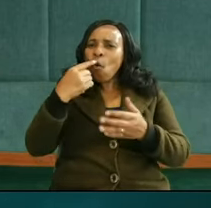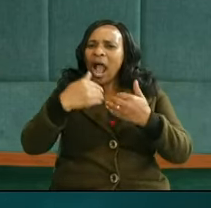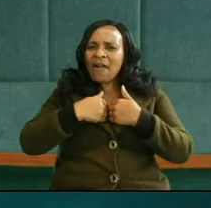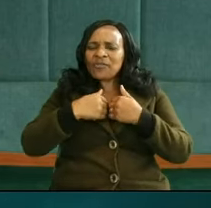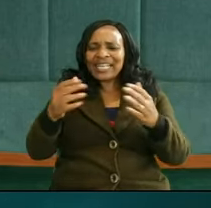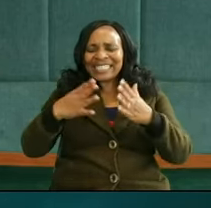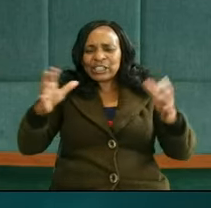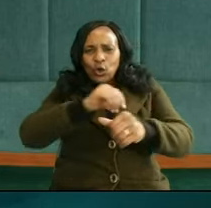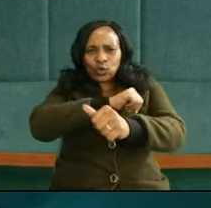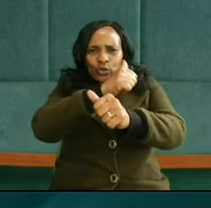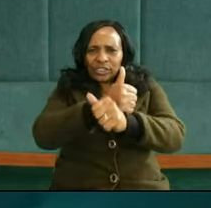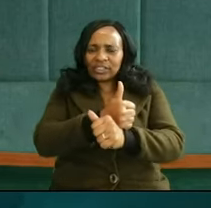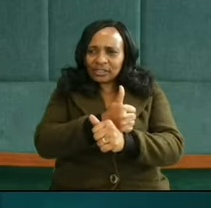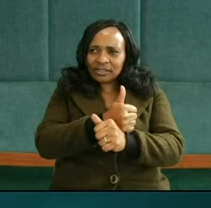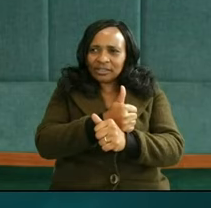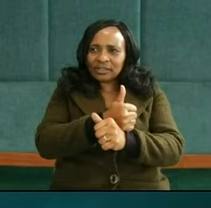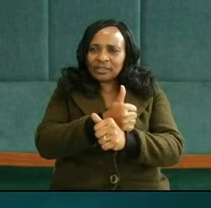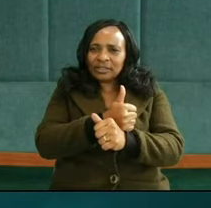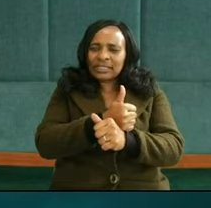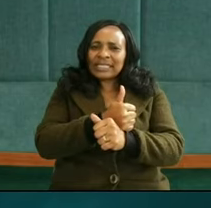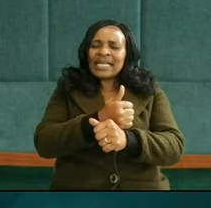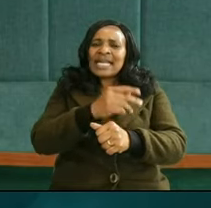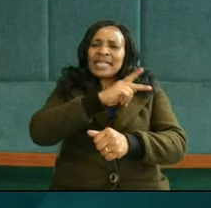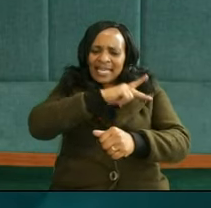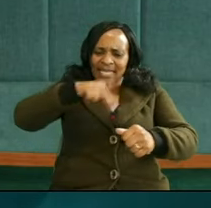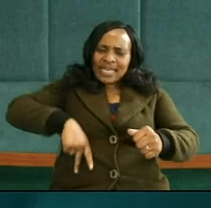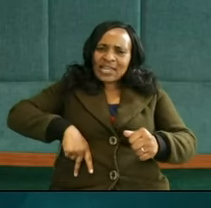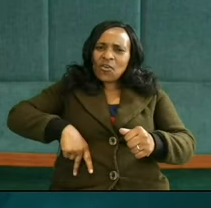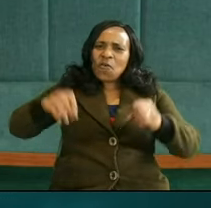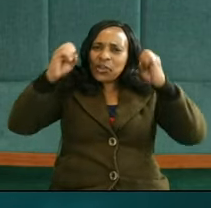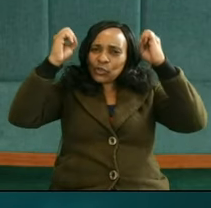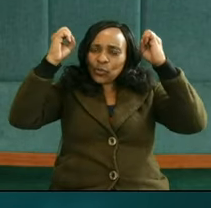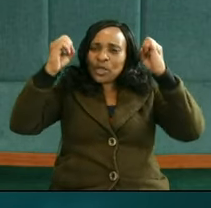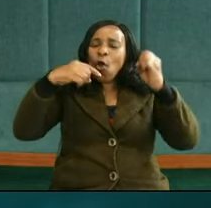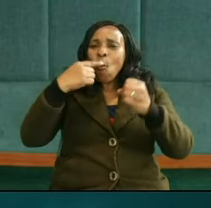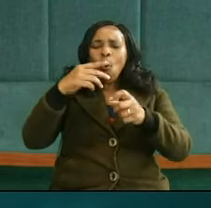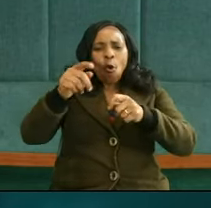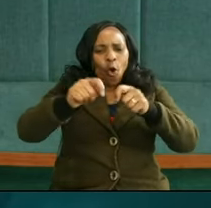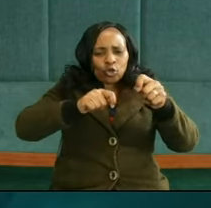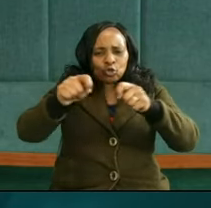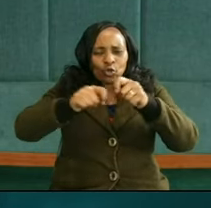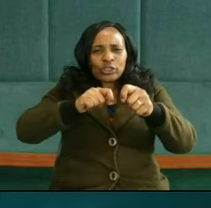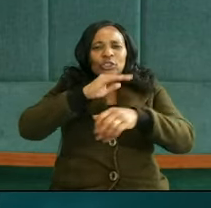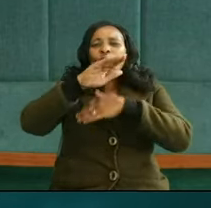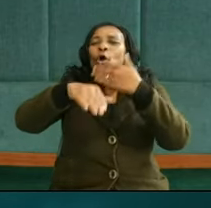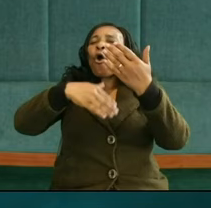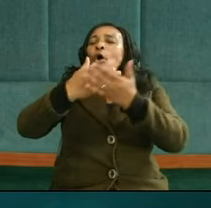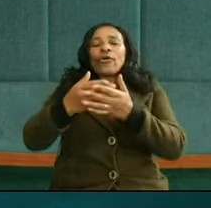under Candace, the queen of Ethiopia, and who was in charge of all her treasury.